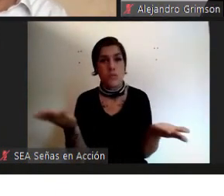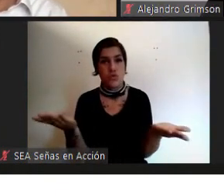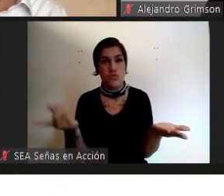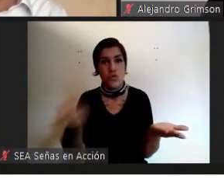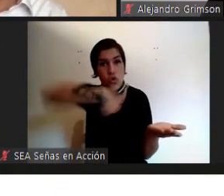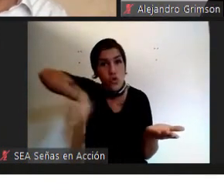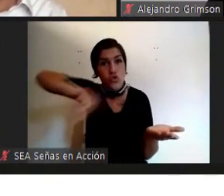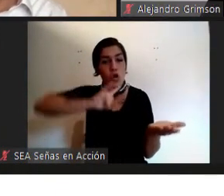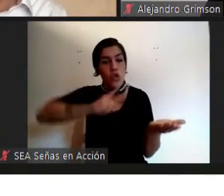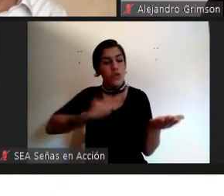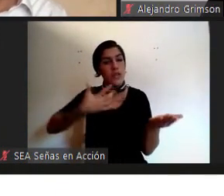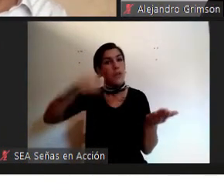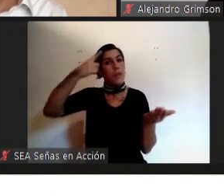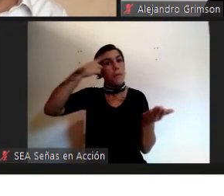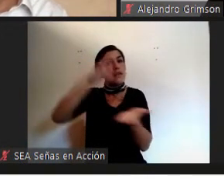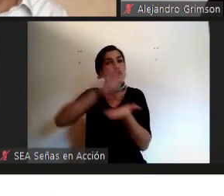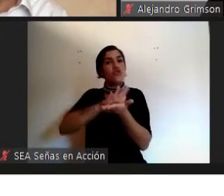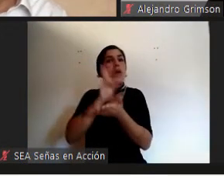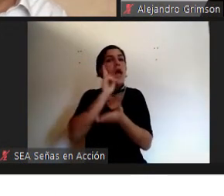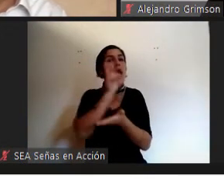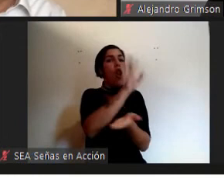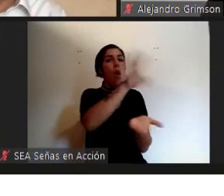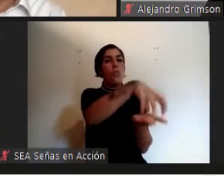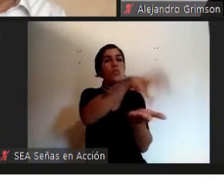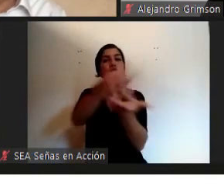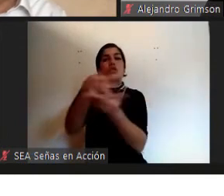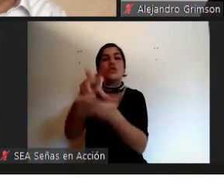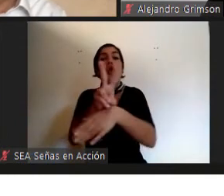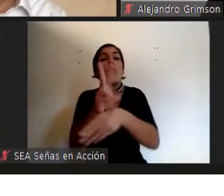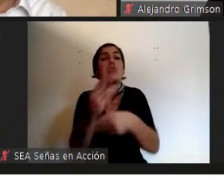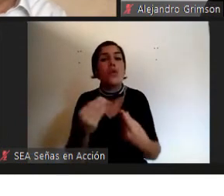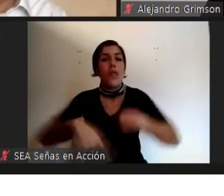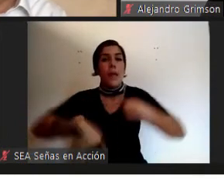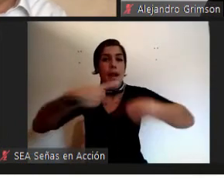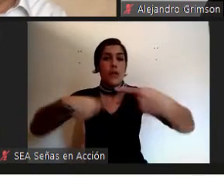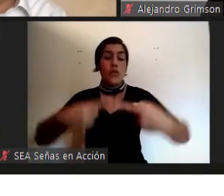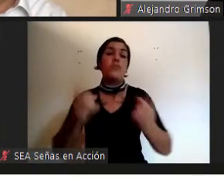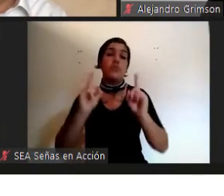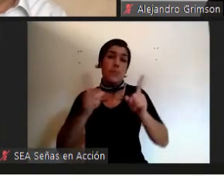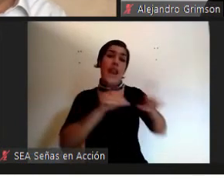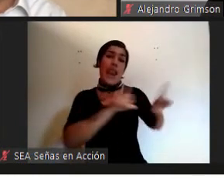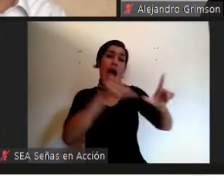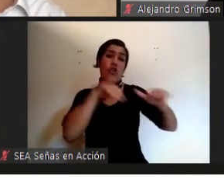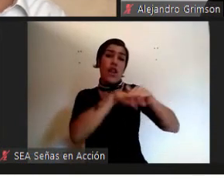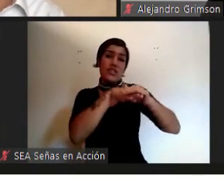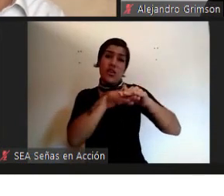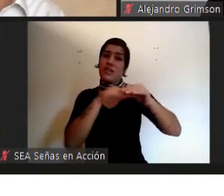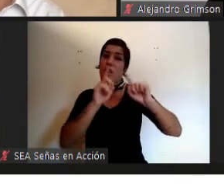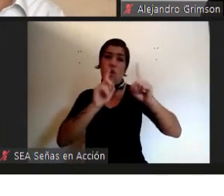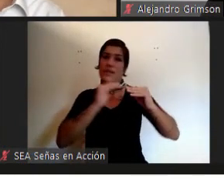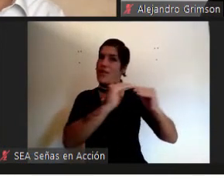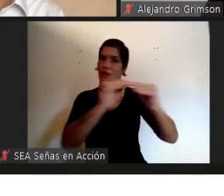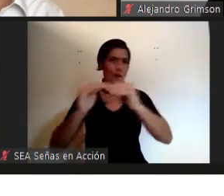with people wanting to grasp the world, and well, collections that are highly unequal.